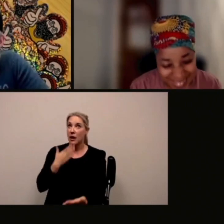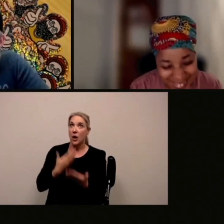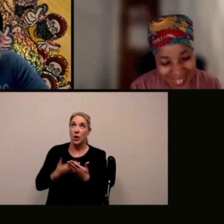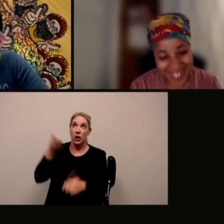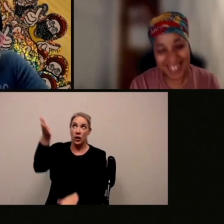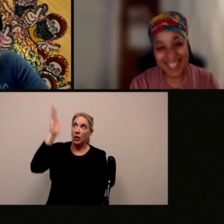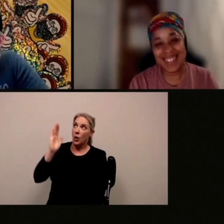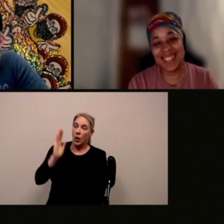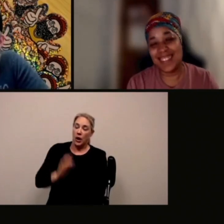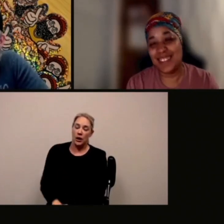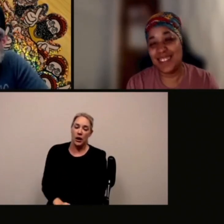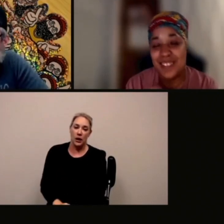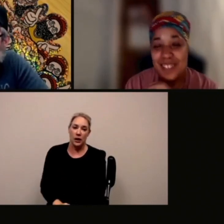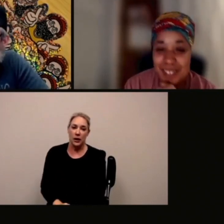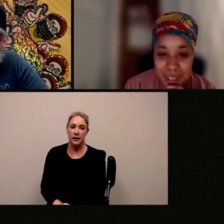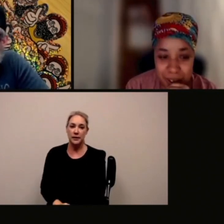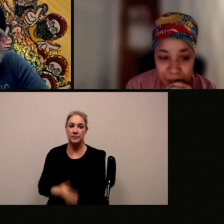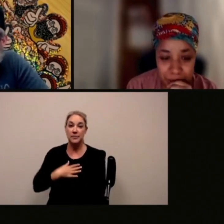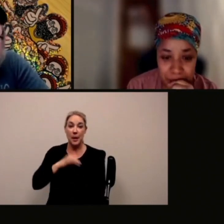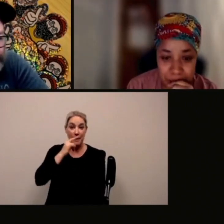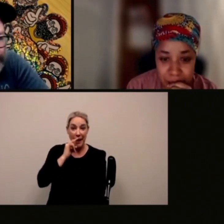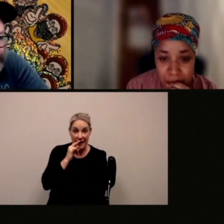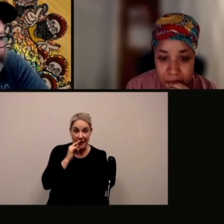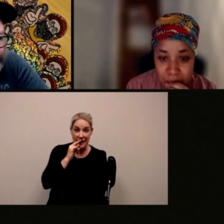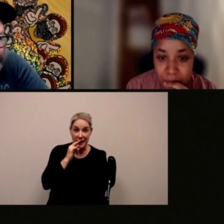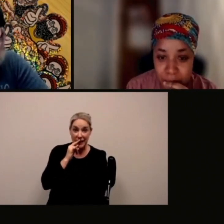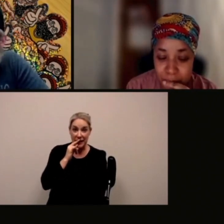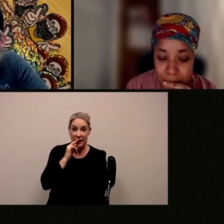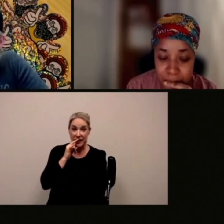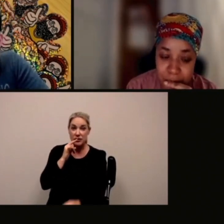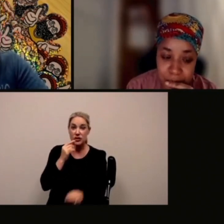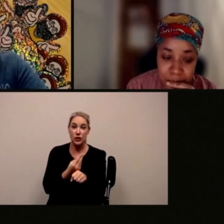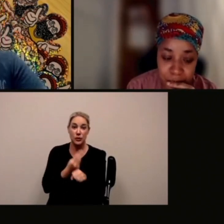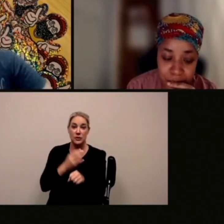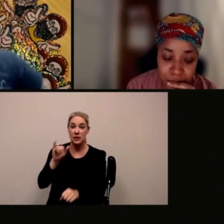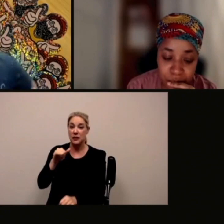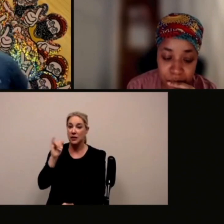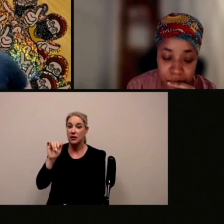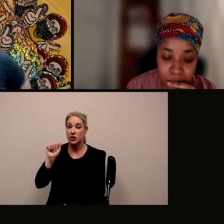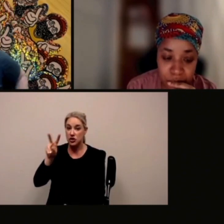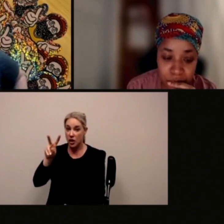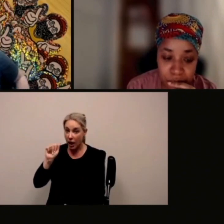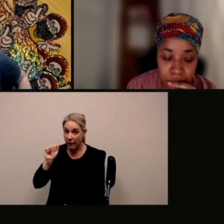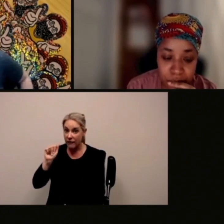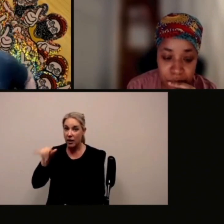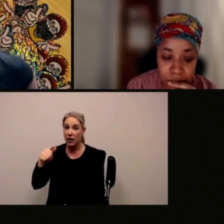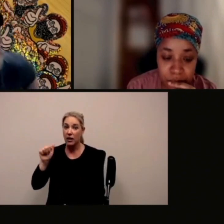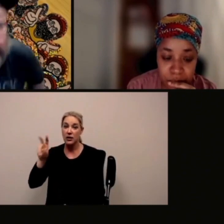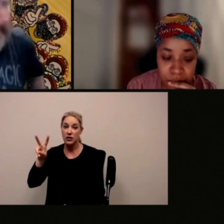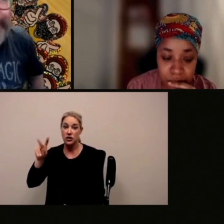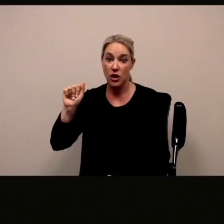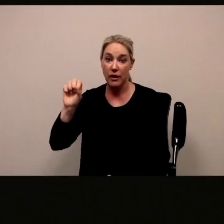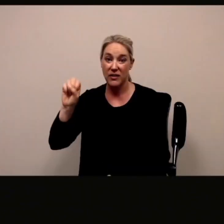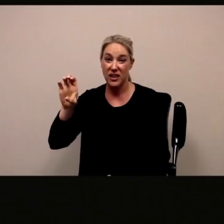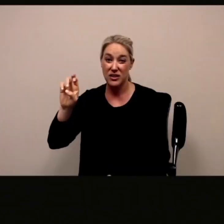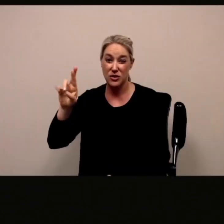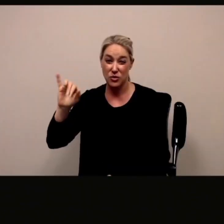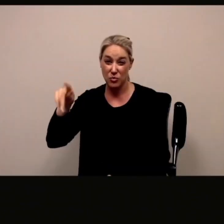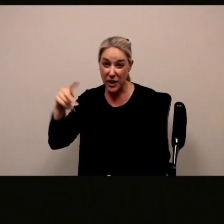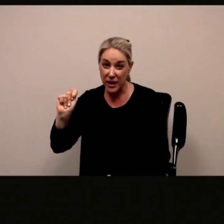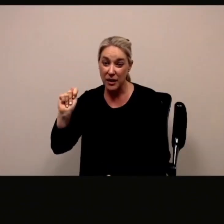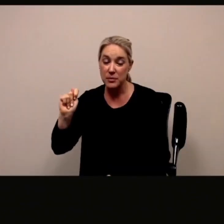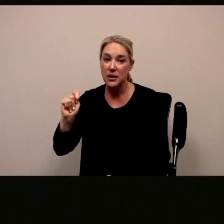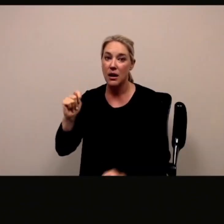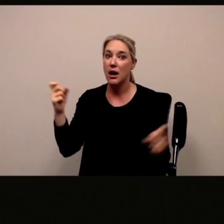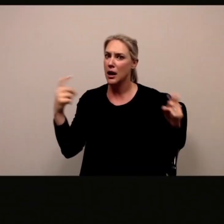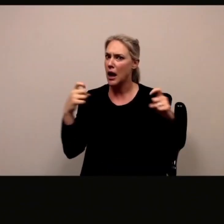My kids are, of course, they're in Java, JavaScript. We're working in Unreal Engine. We're doing all these complicated things, but we